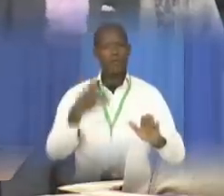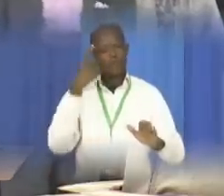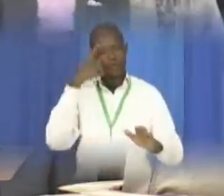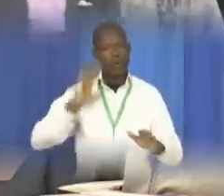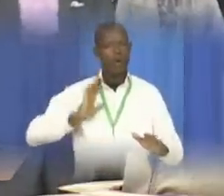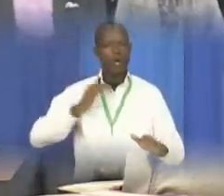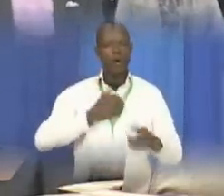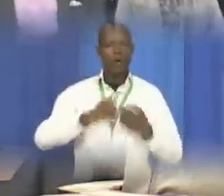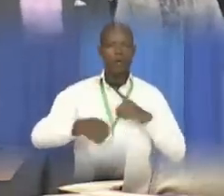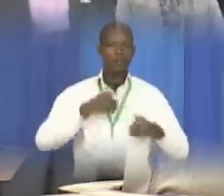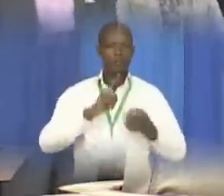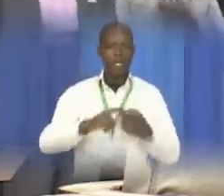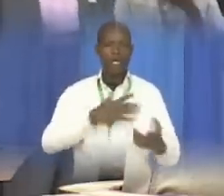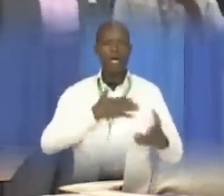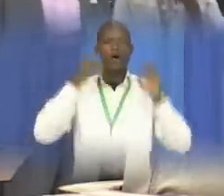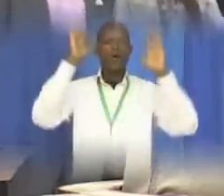ourselves.